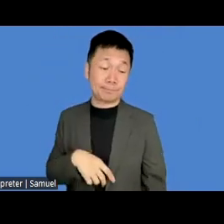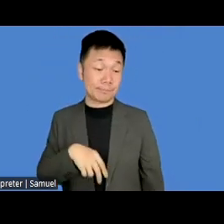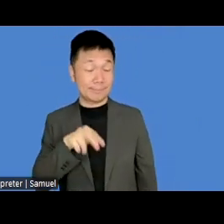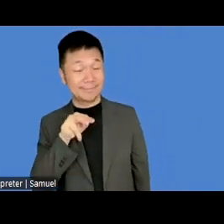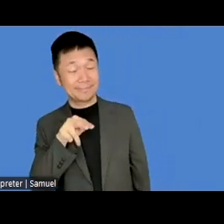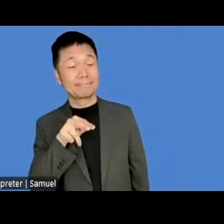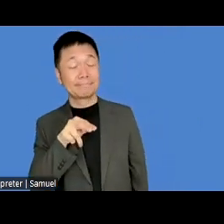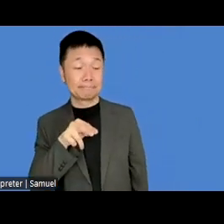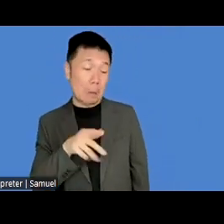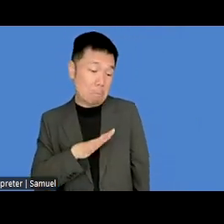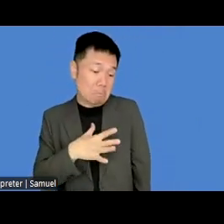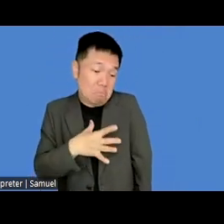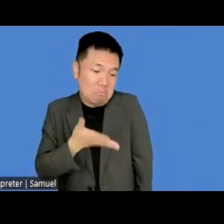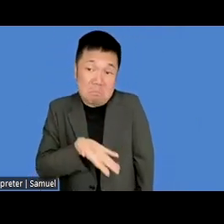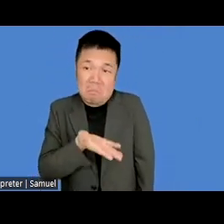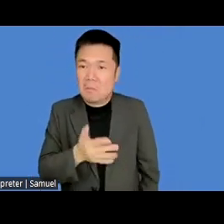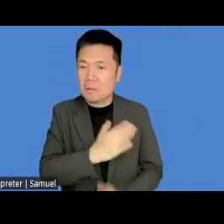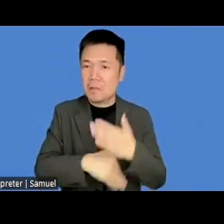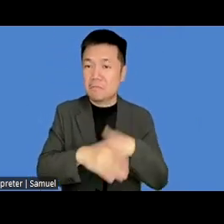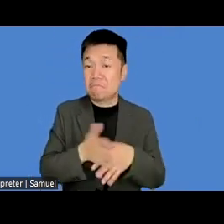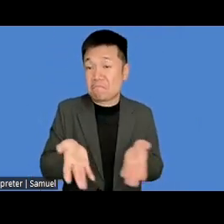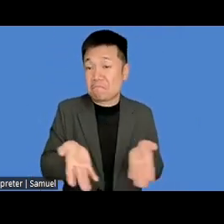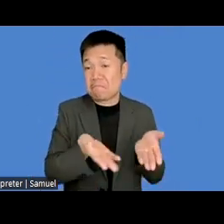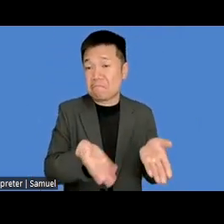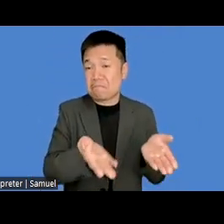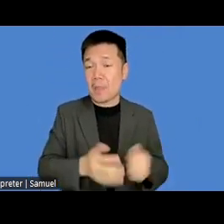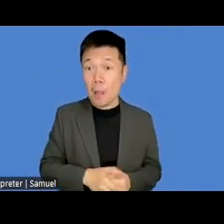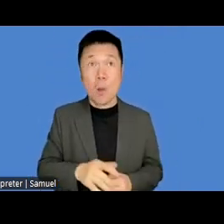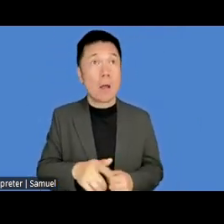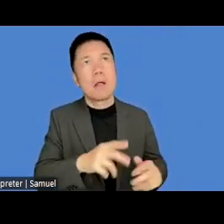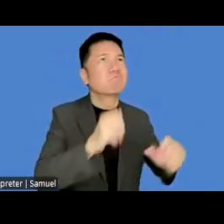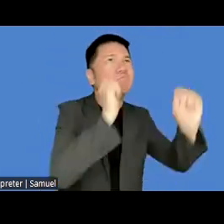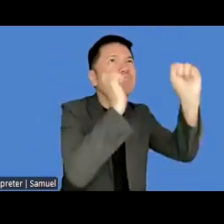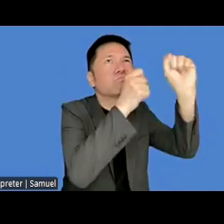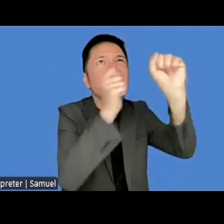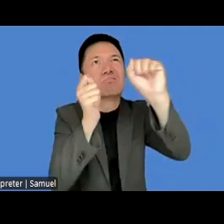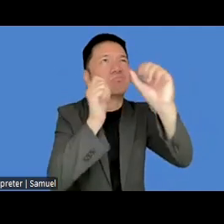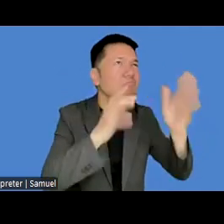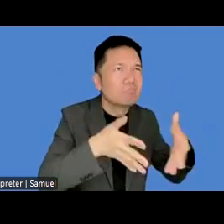with disabilities. They're investing the money to rebuild the institution after the hurricane.